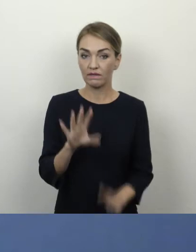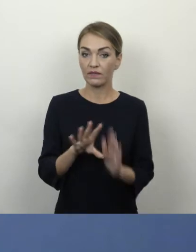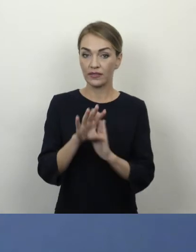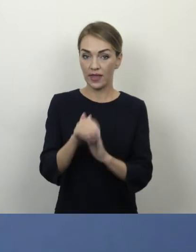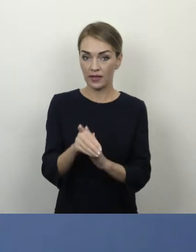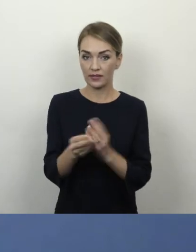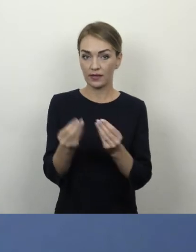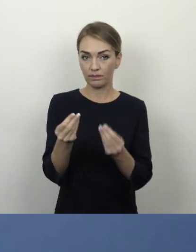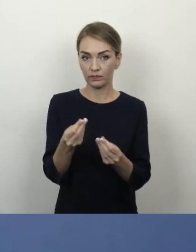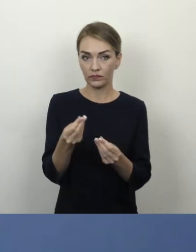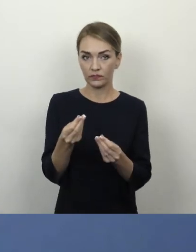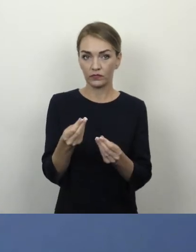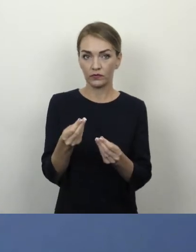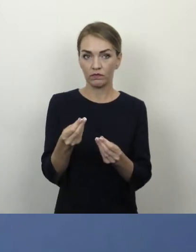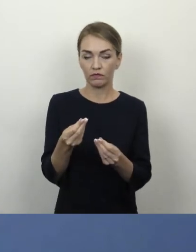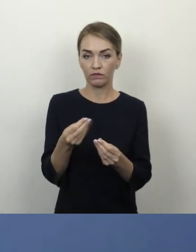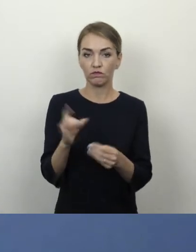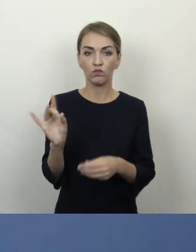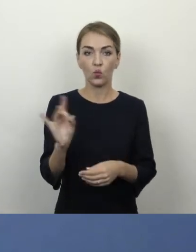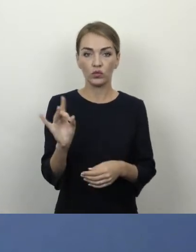particular talking